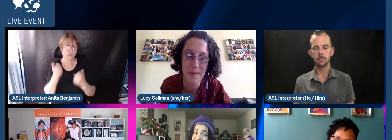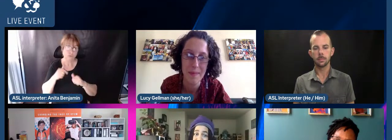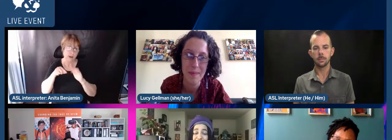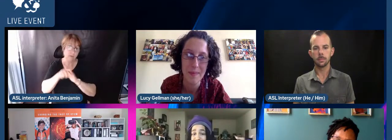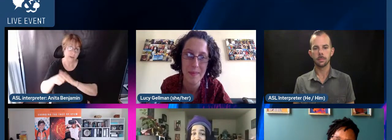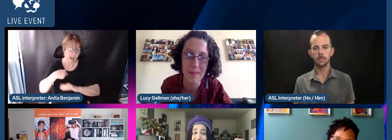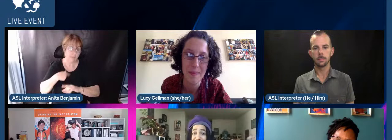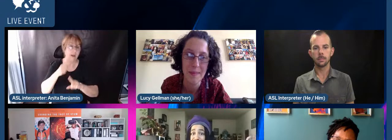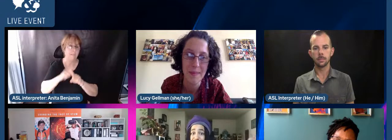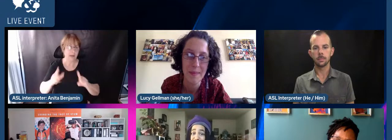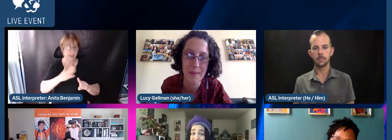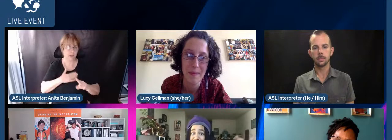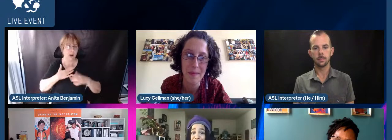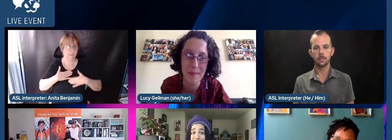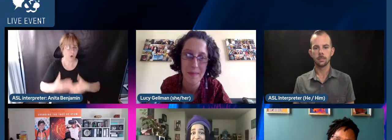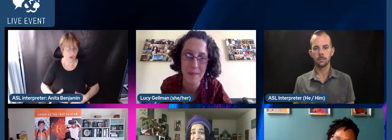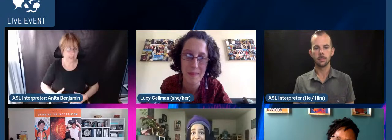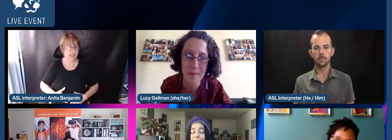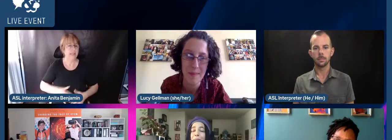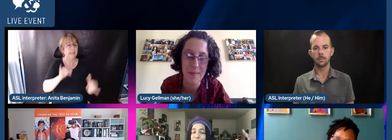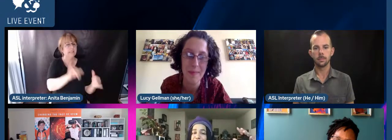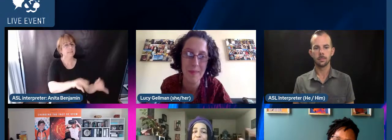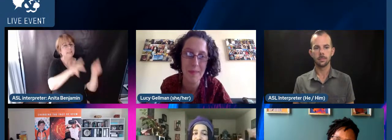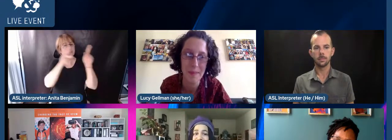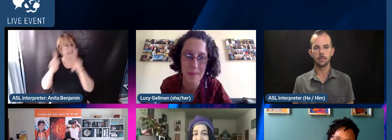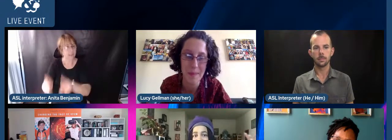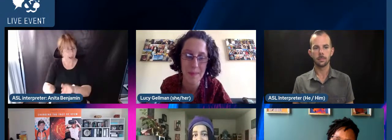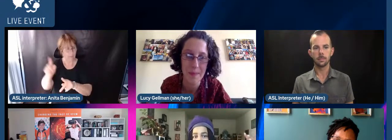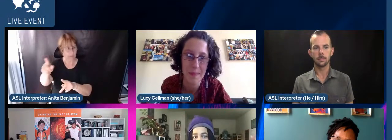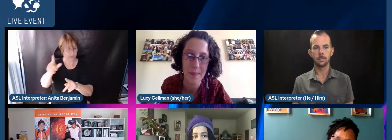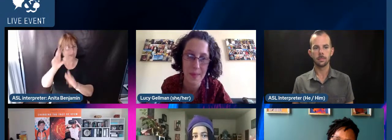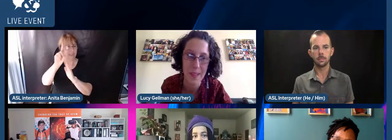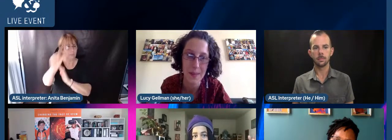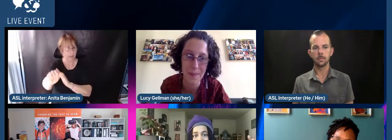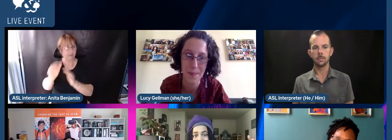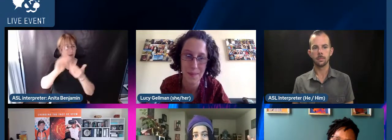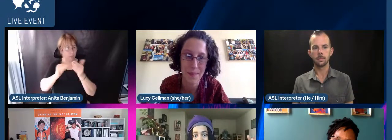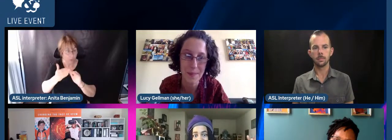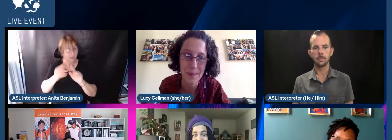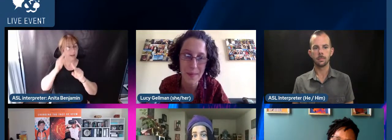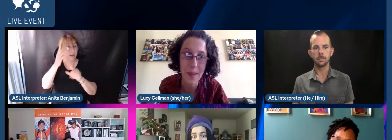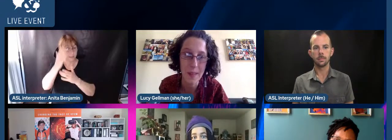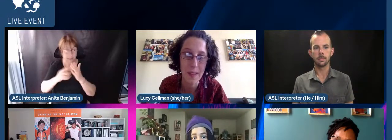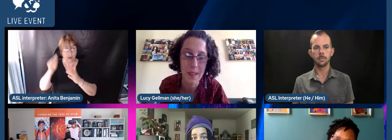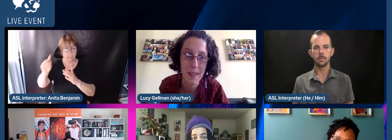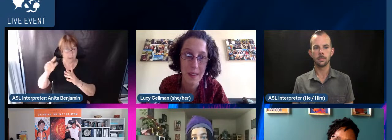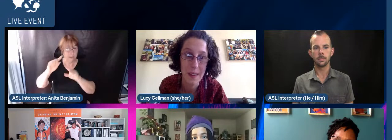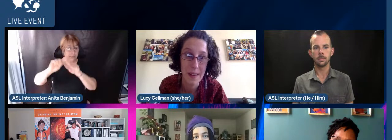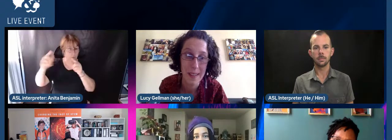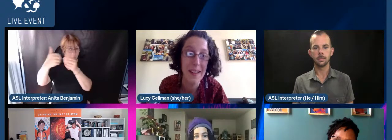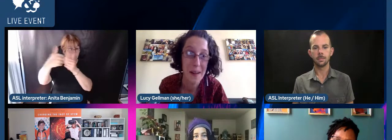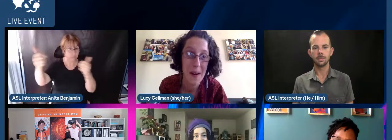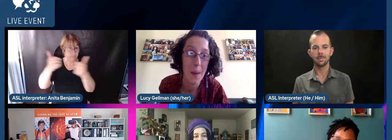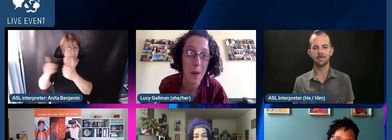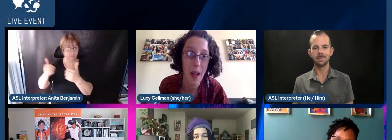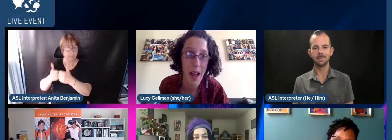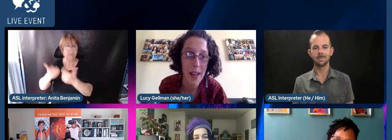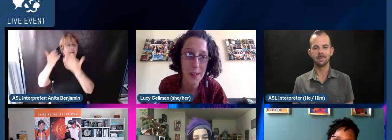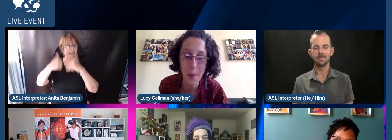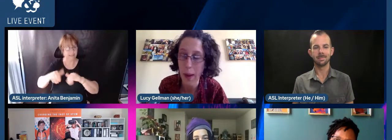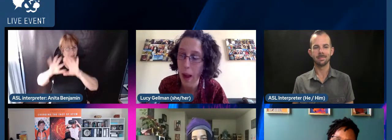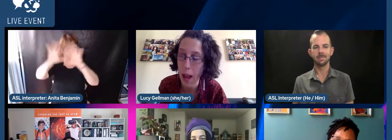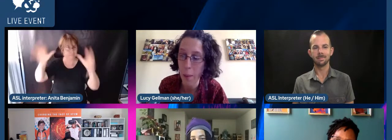gigantic, and some of it's trying to kill me with white supremacy, but we're still part of the same community. That's a Claudia Alick opinion.